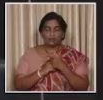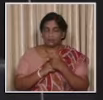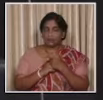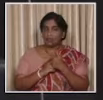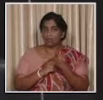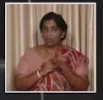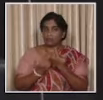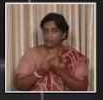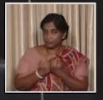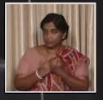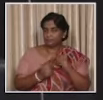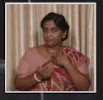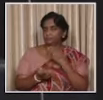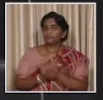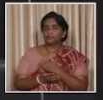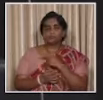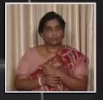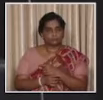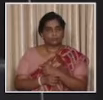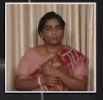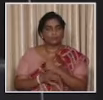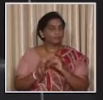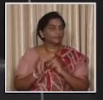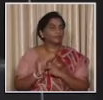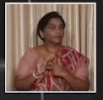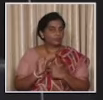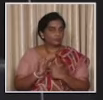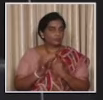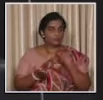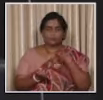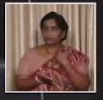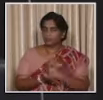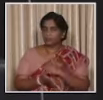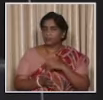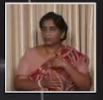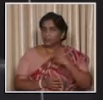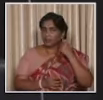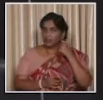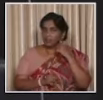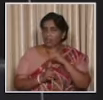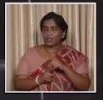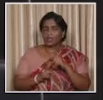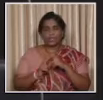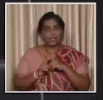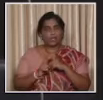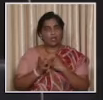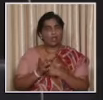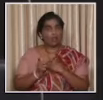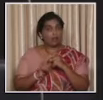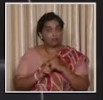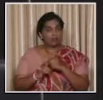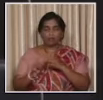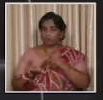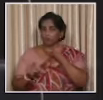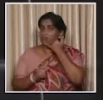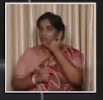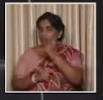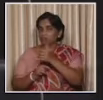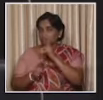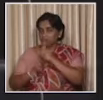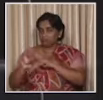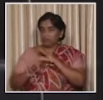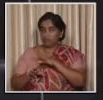at a standstill. I think the Honorable Minister needs to talk to the ERD. Of course, you know, this is beyond his control, but the government has